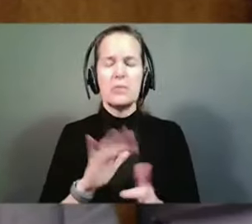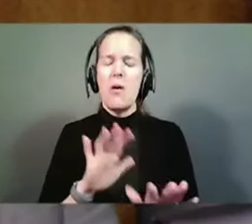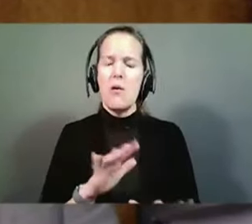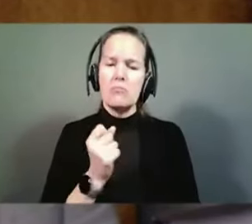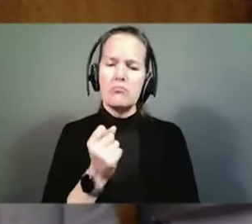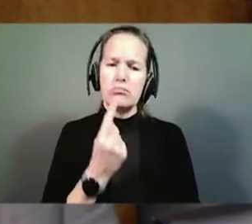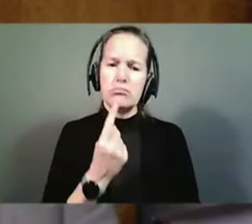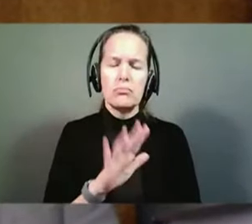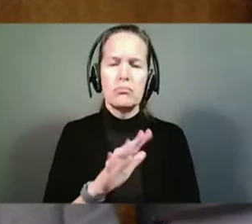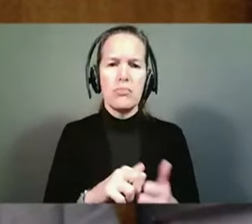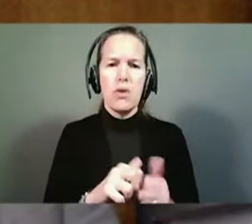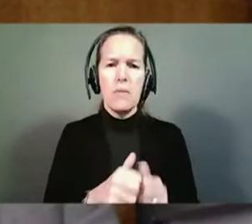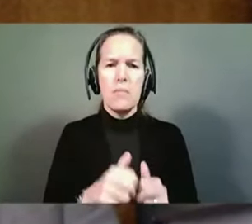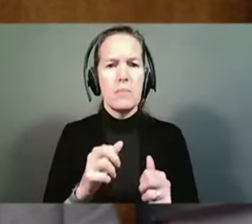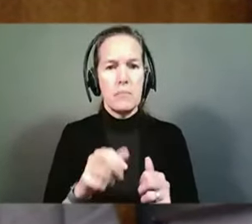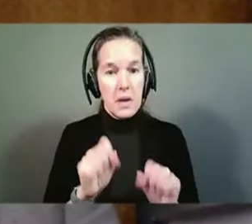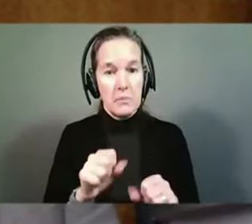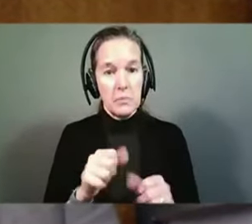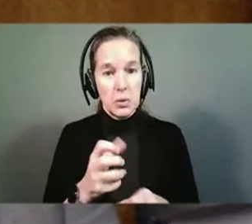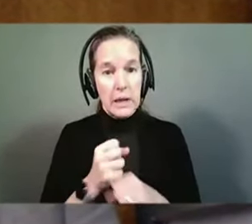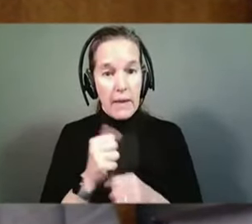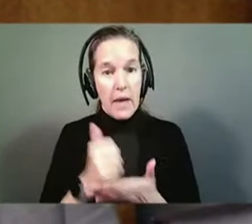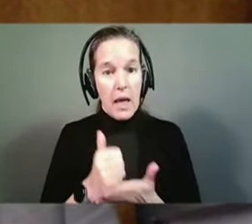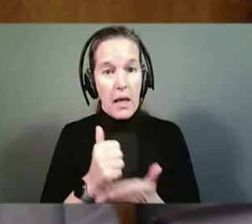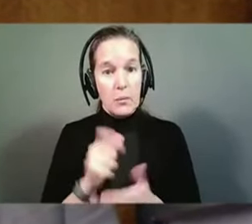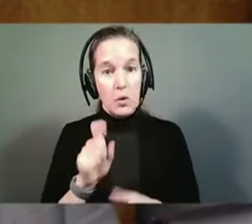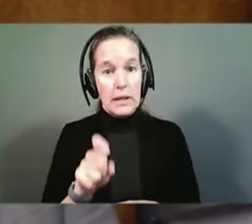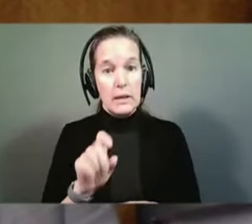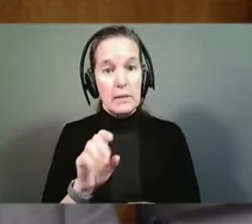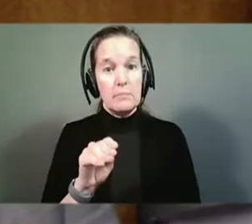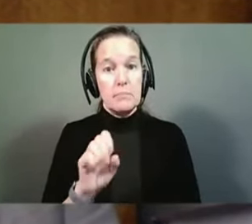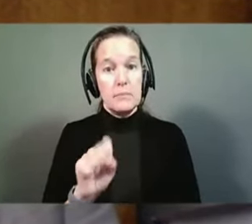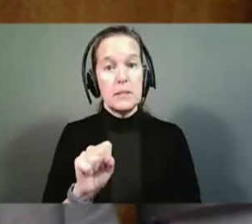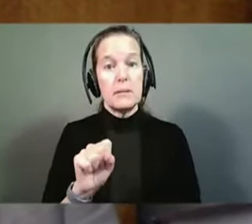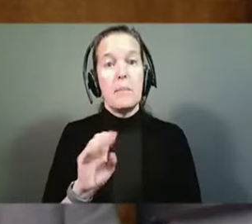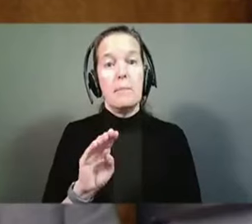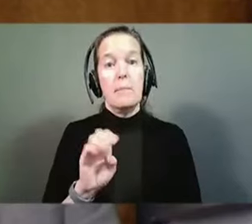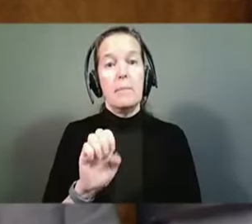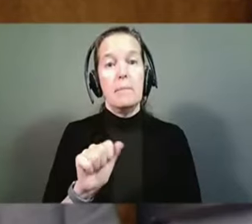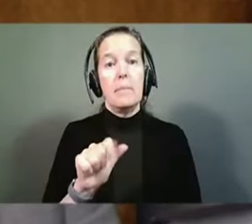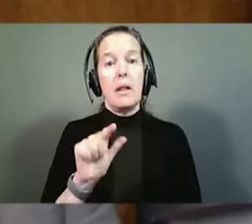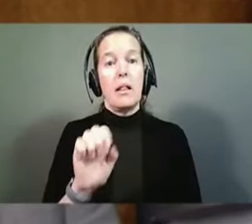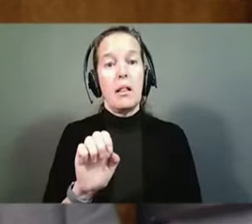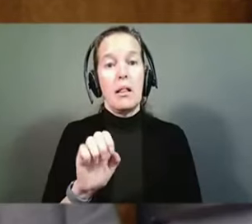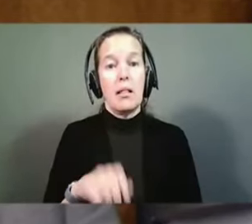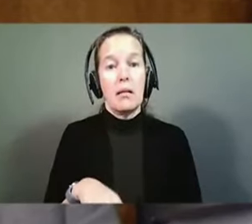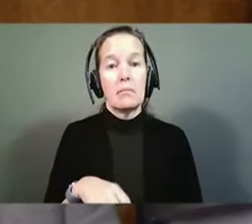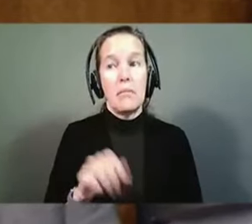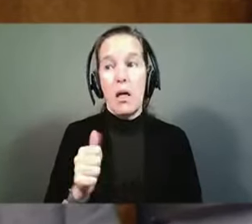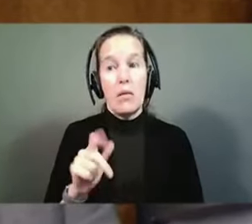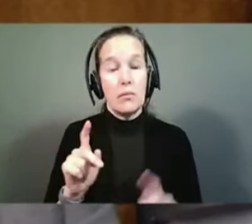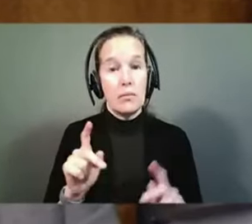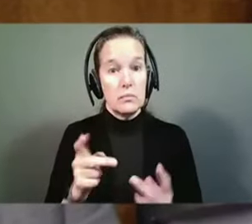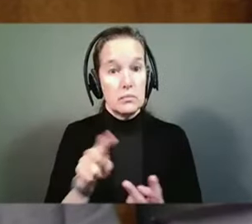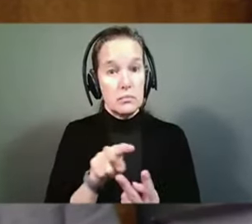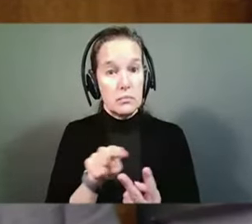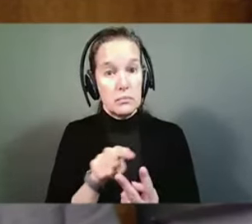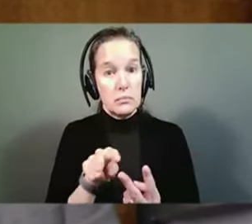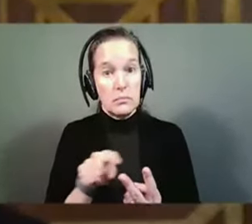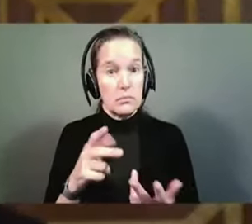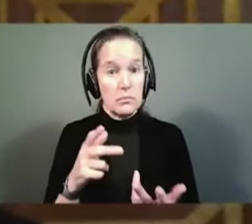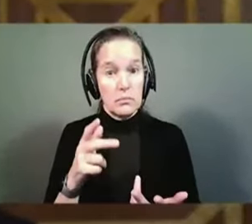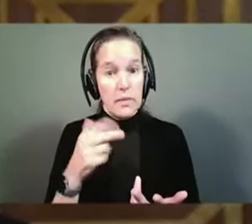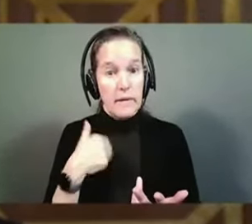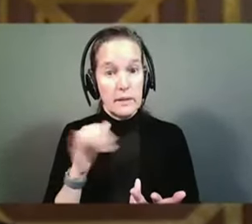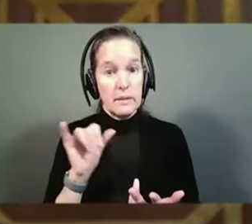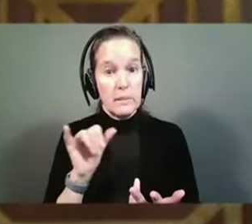been able to get the help you need, Ms. Beal, for your symptoms? Are others in a similar place? Thank you so much for your